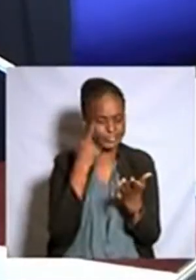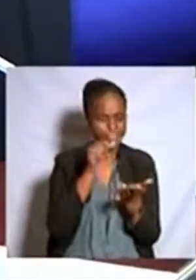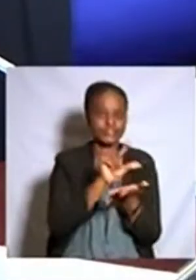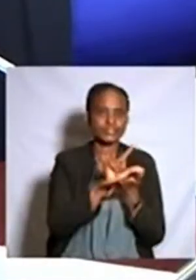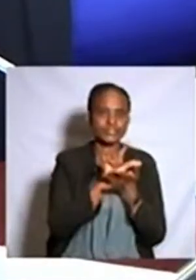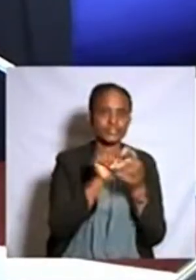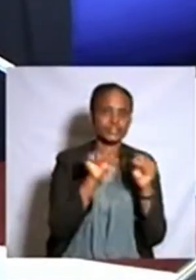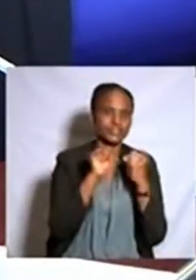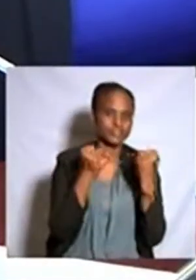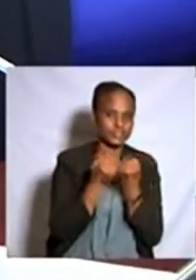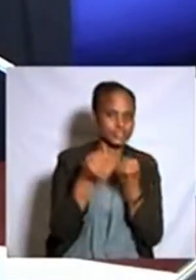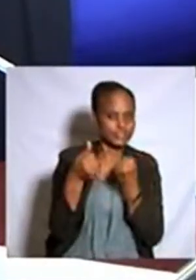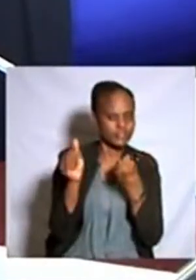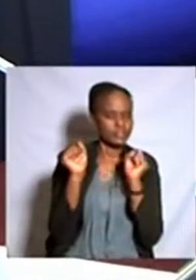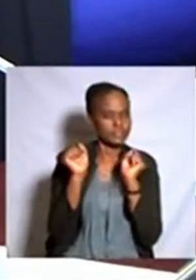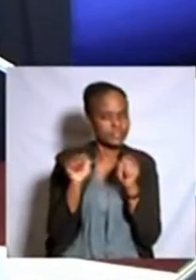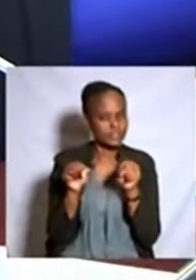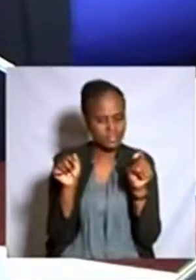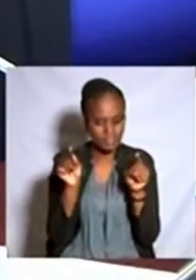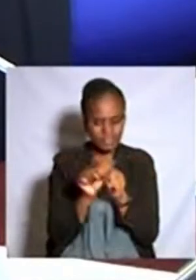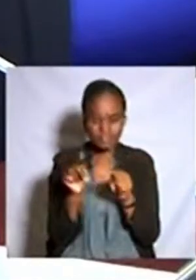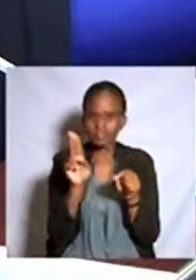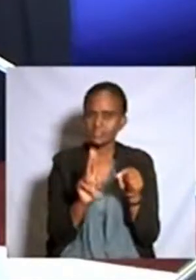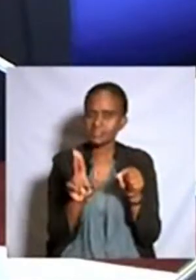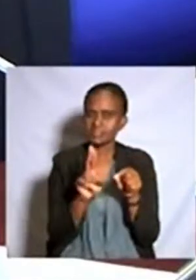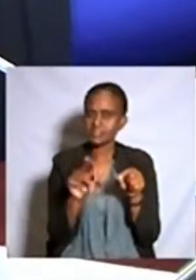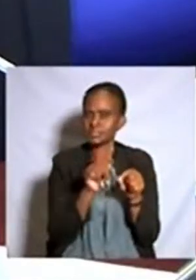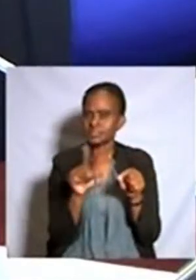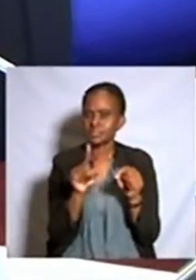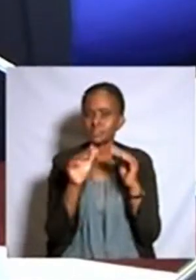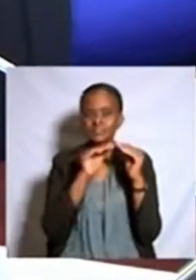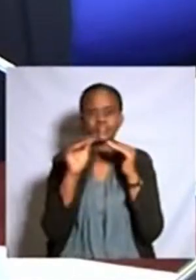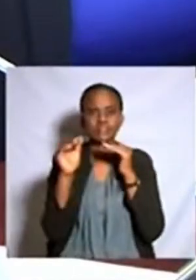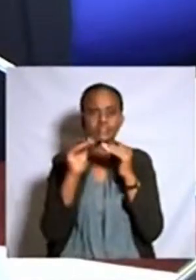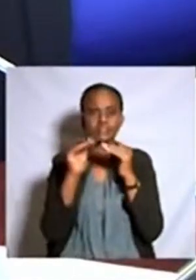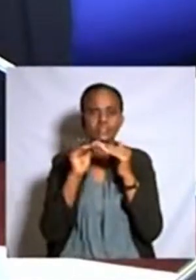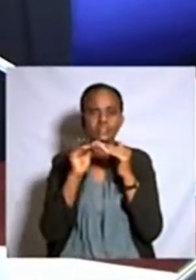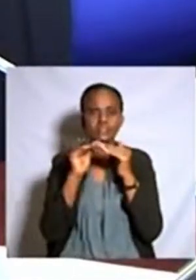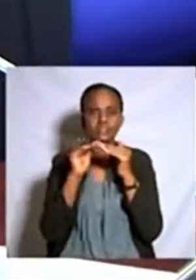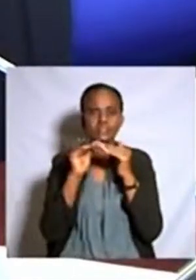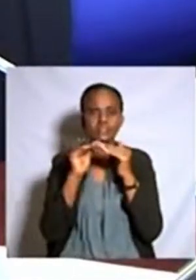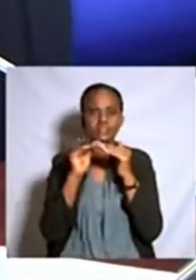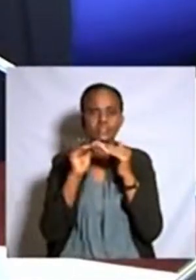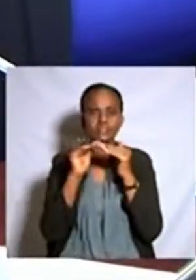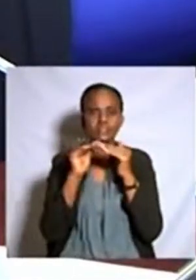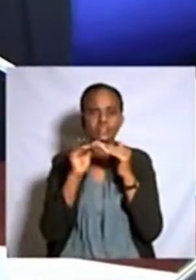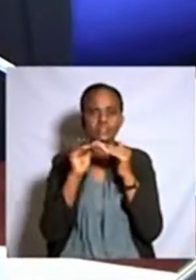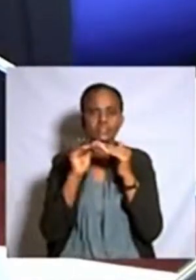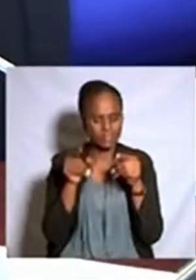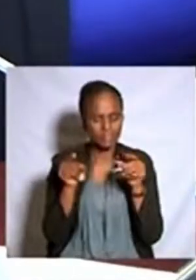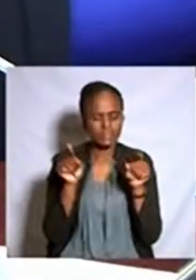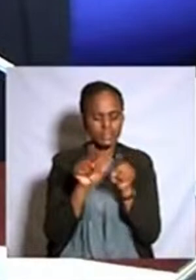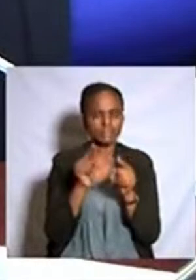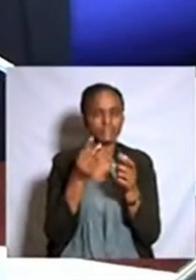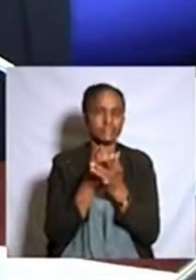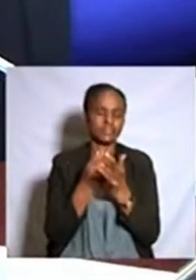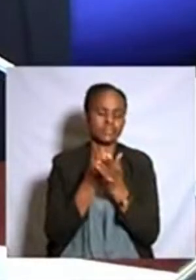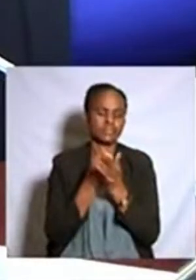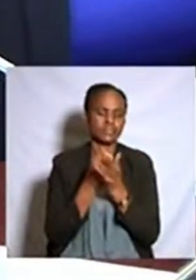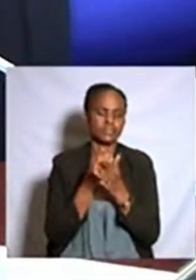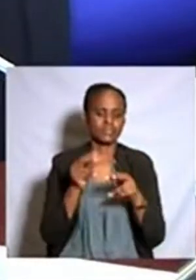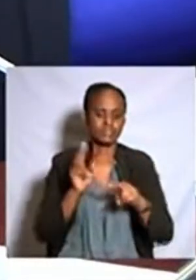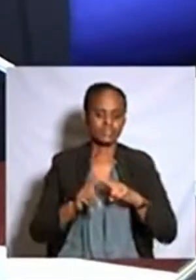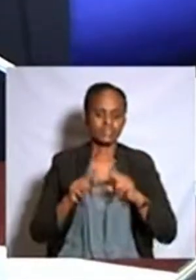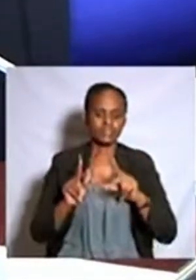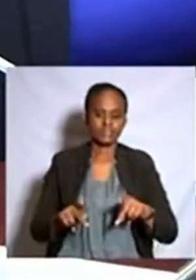the society will be able to enforce the mortgages on an equitable mortgage and recover the fund.